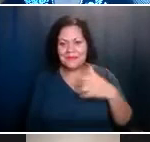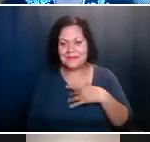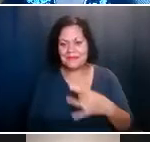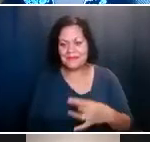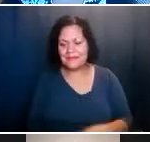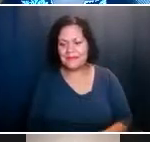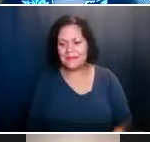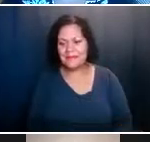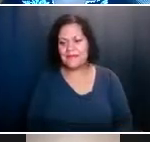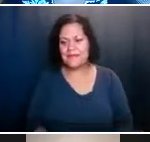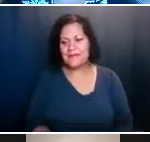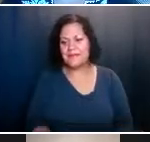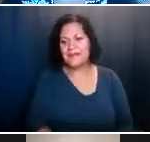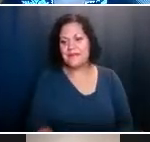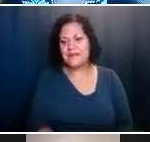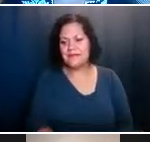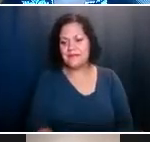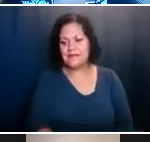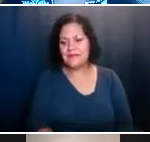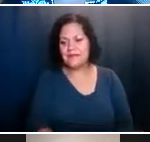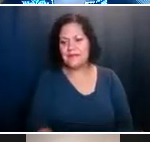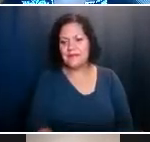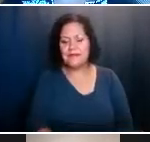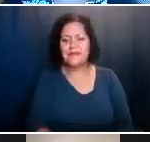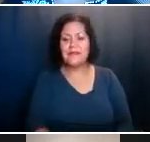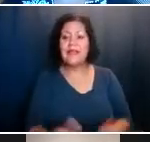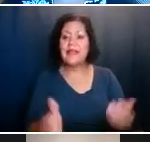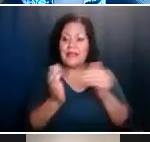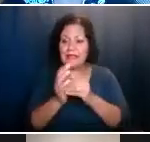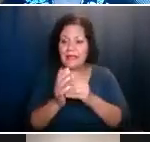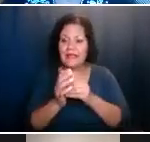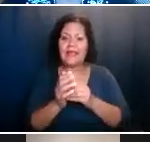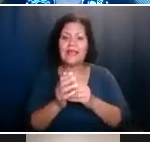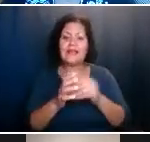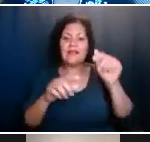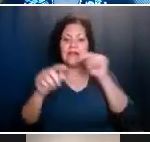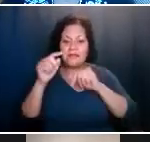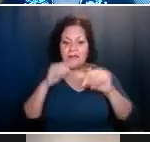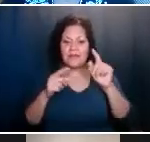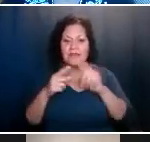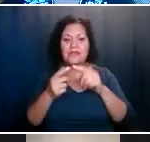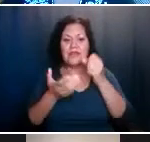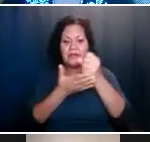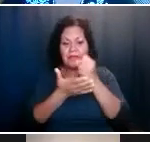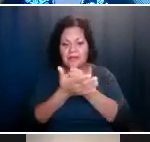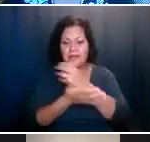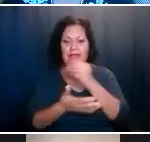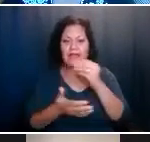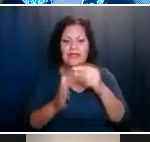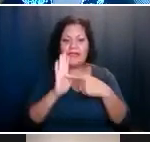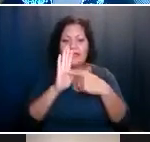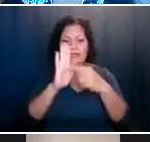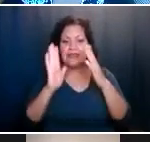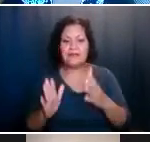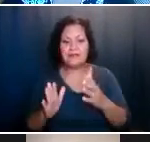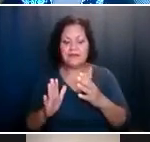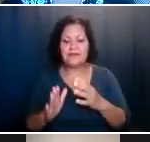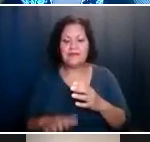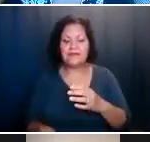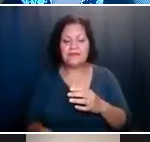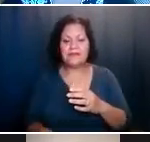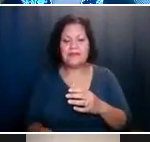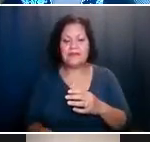Let's see. So again, coming back to the passports and the exhibitors, the passport, you're going to come